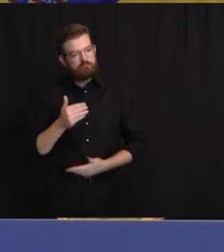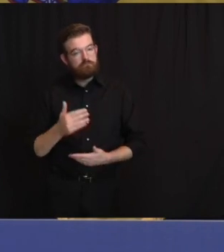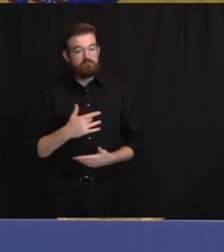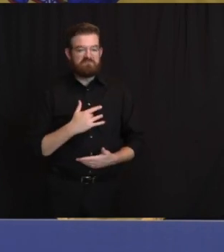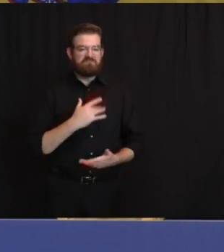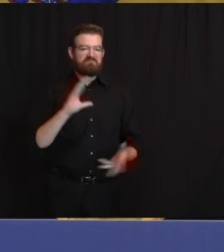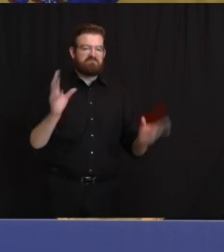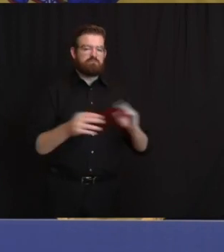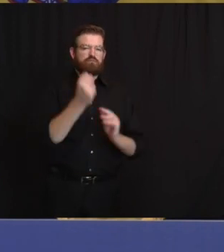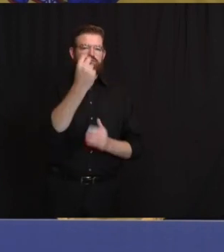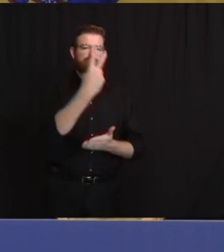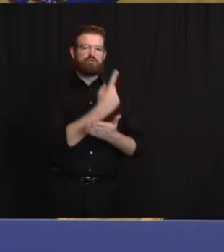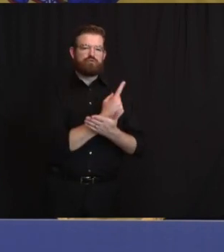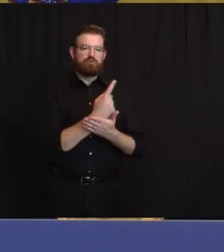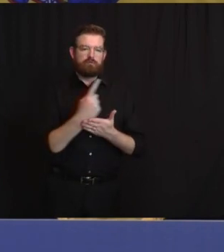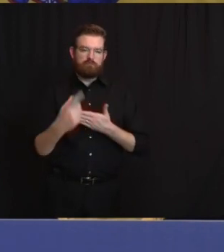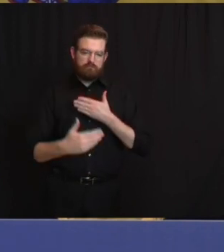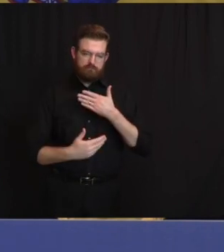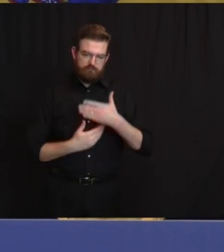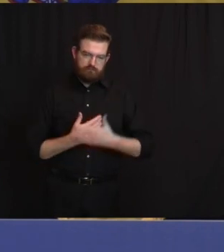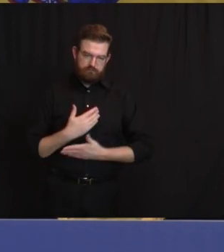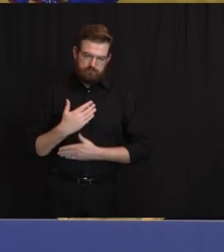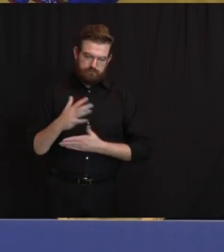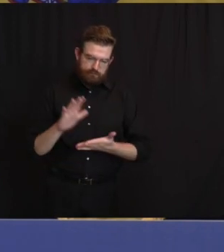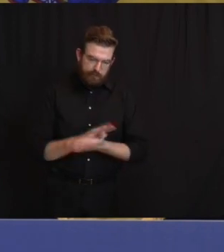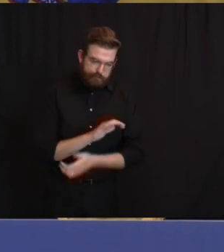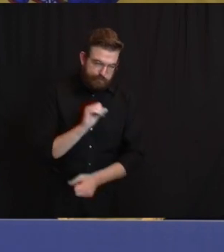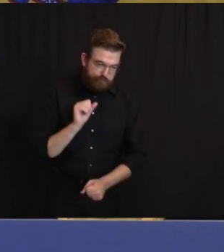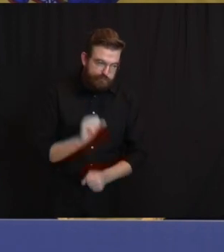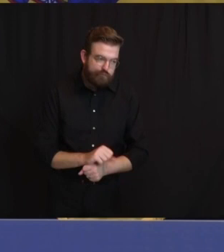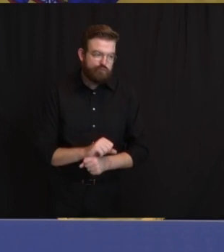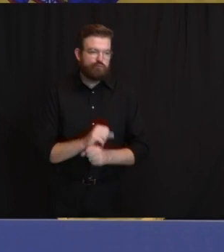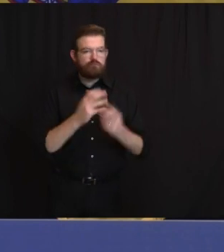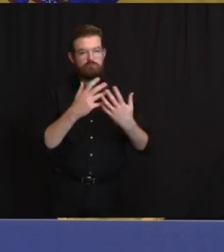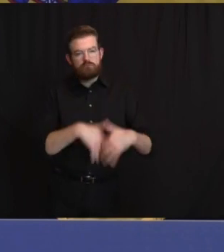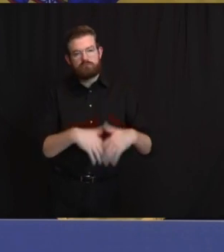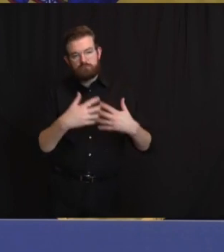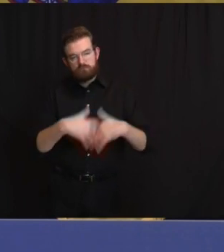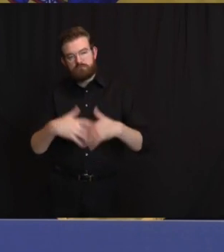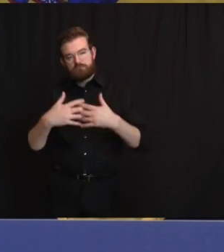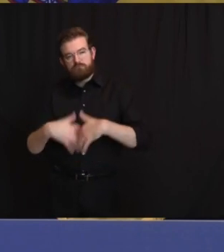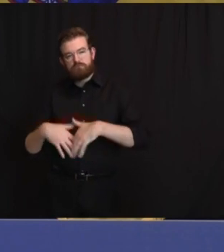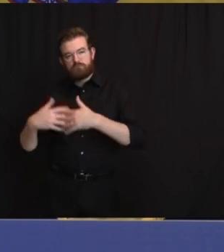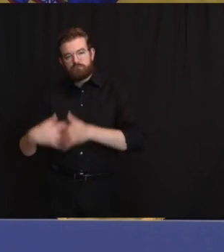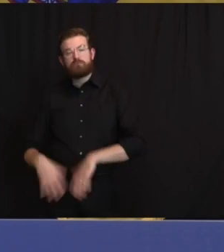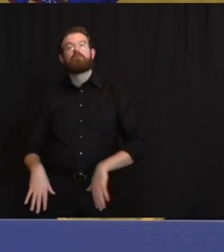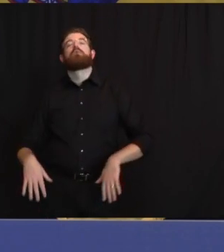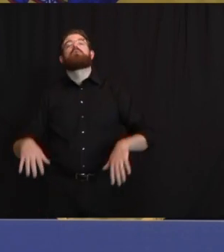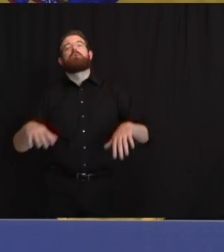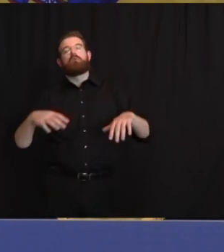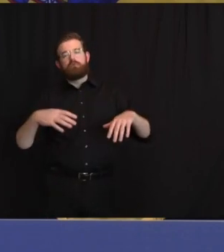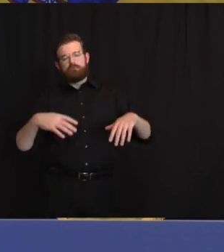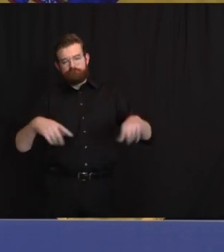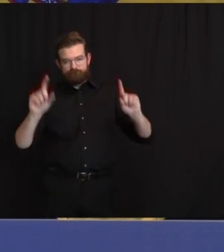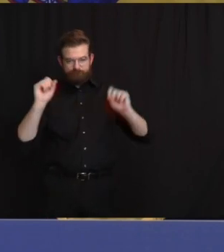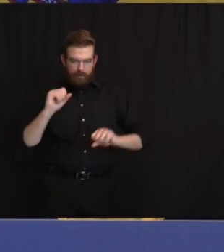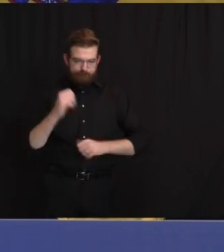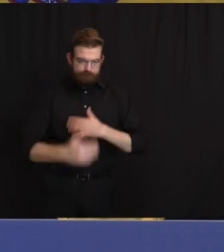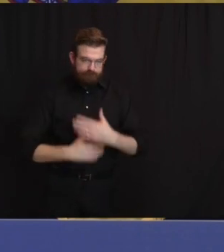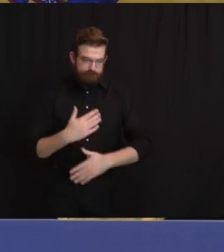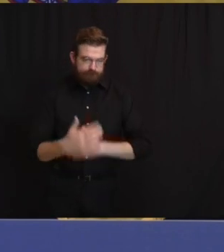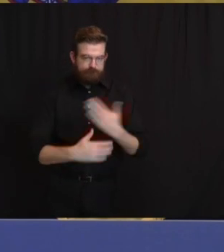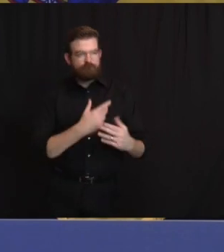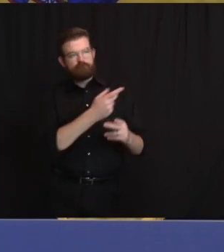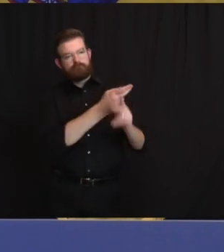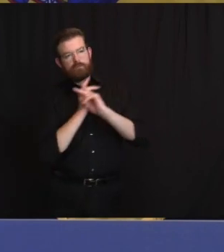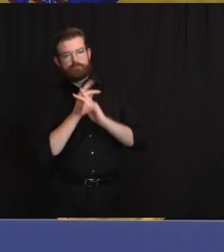to get all of this back to actually execute this plan. And so that brings us